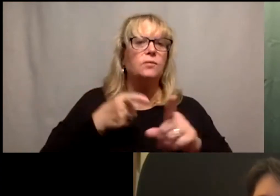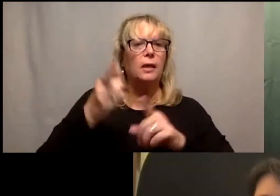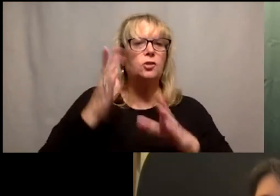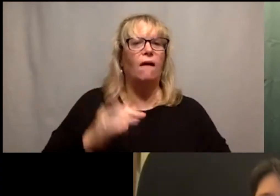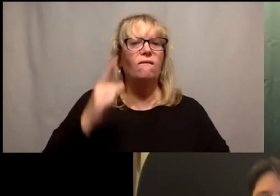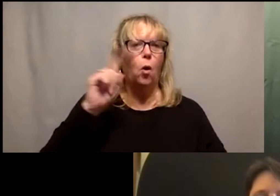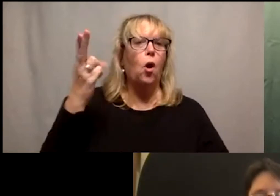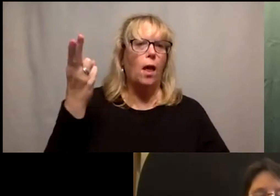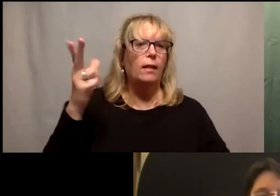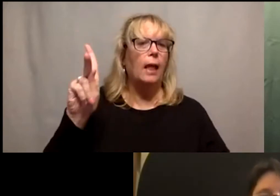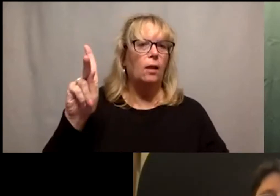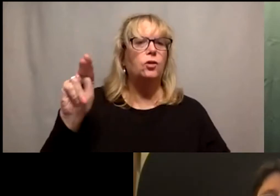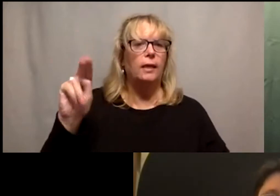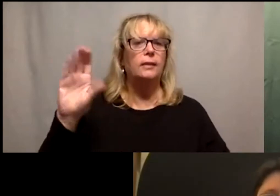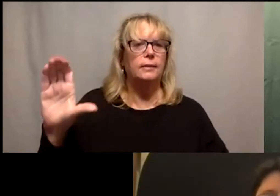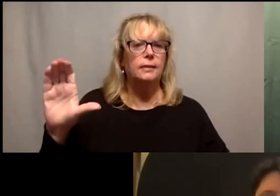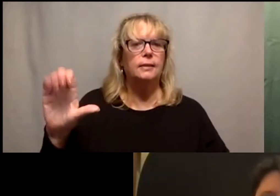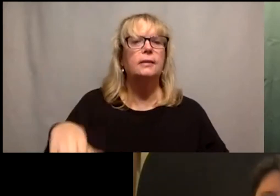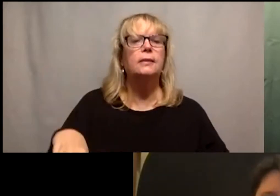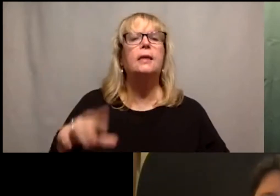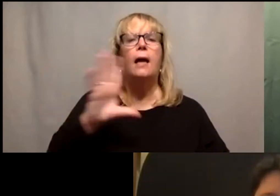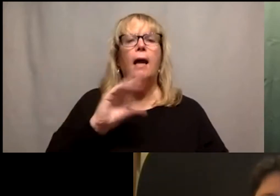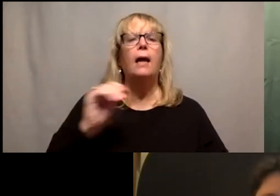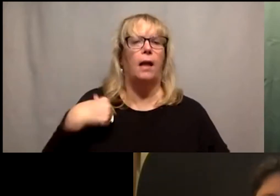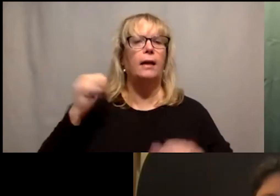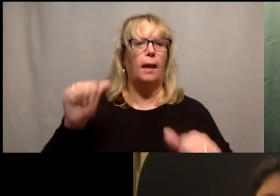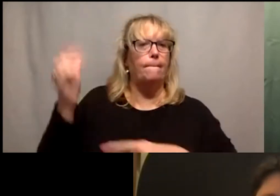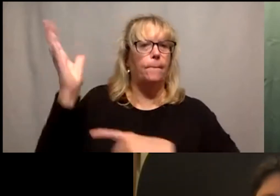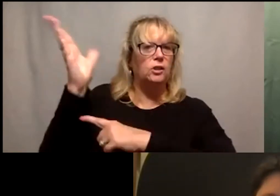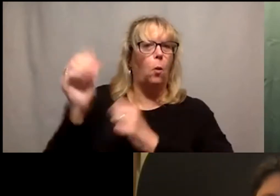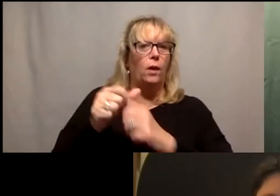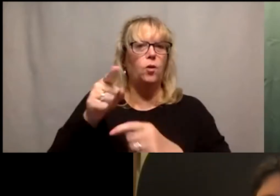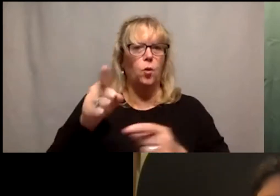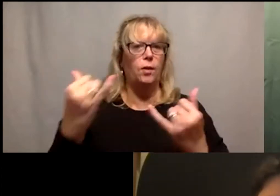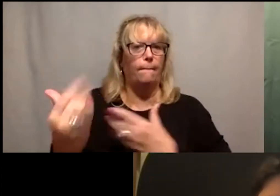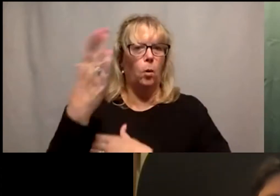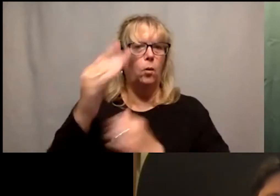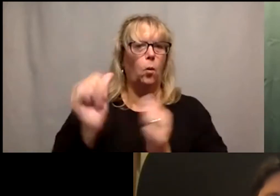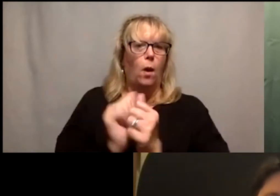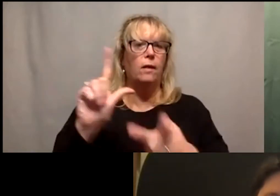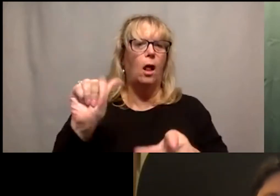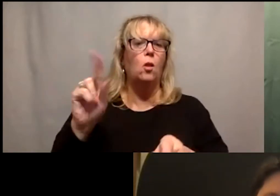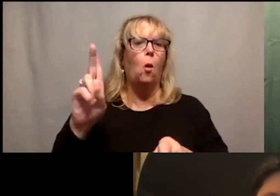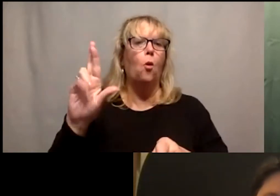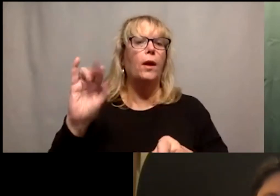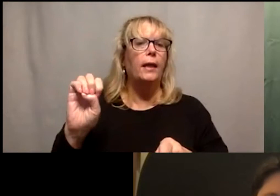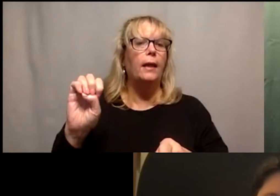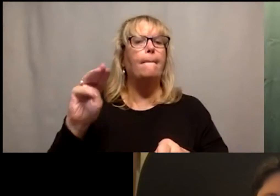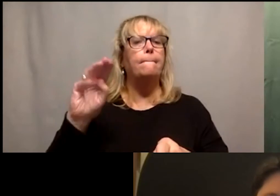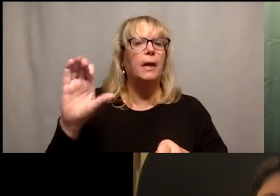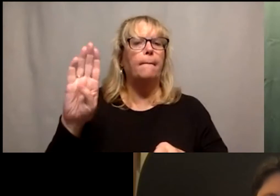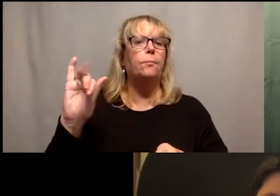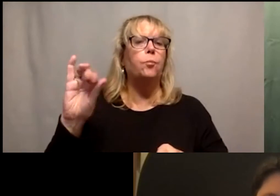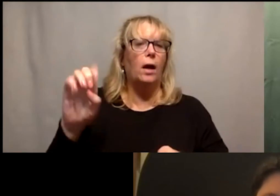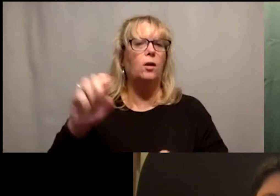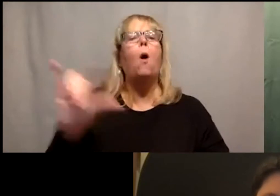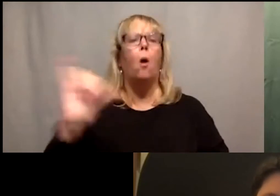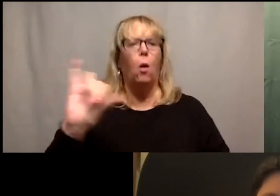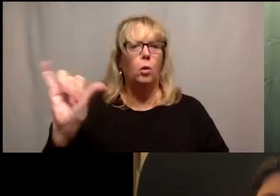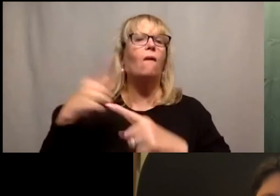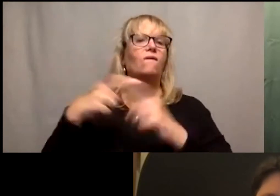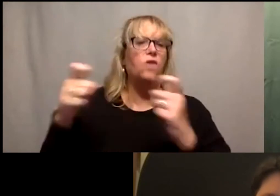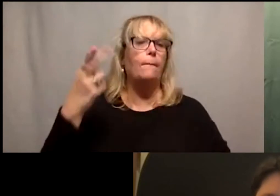and I will be presenting with you this morning with Lori McBride, who's also from the Helen Keller National